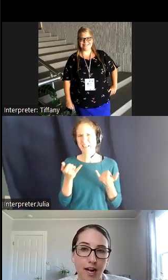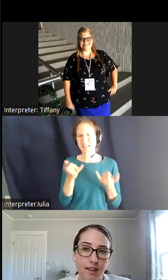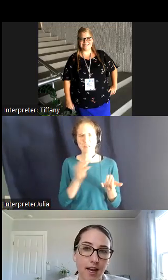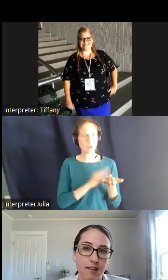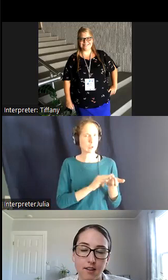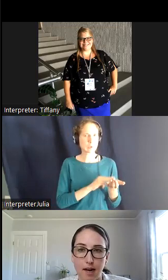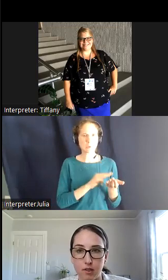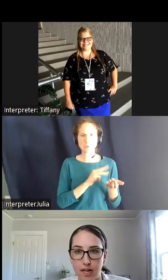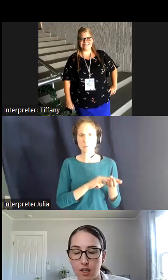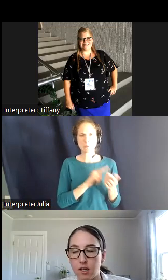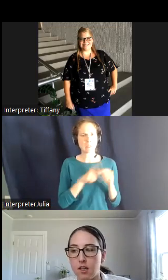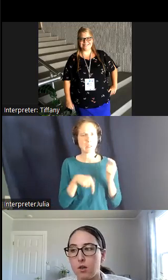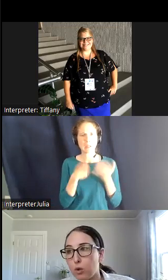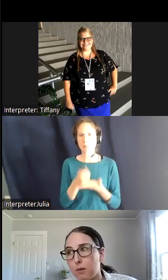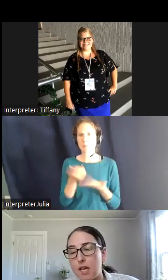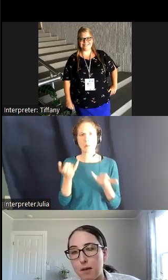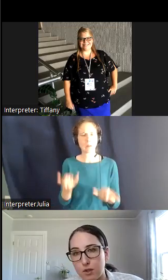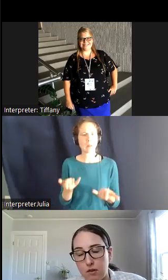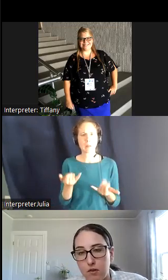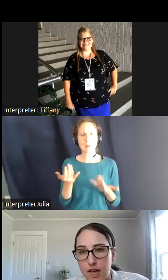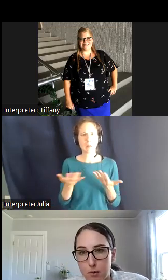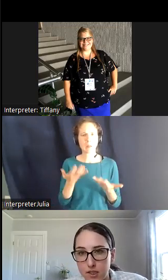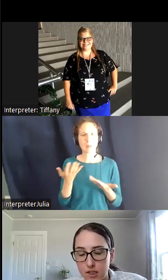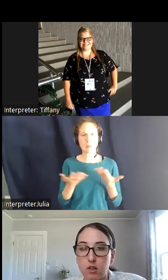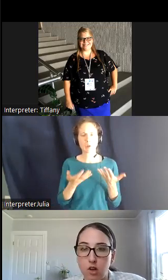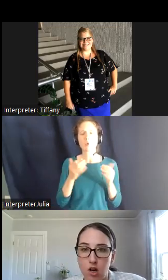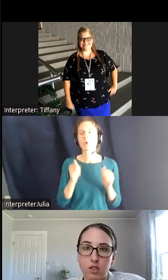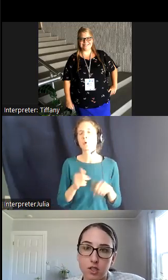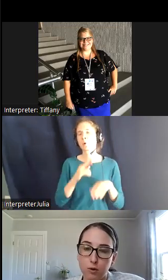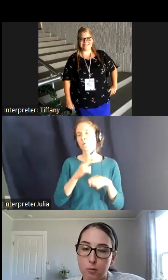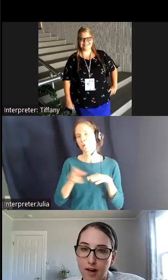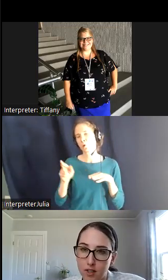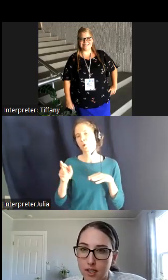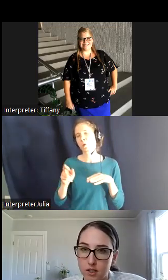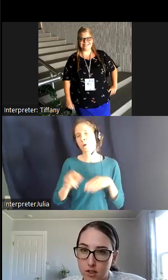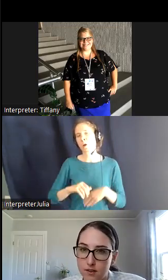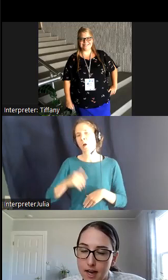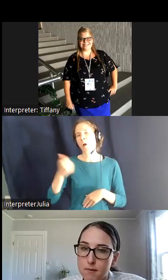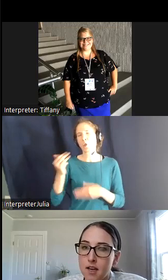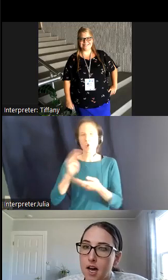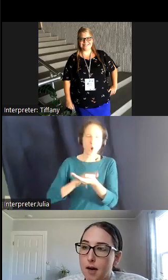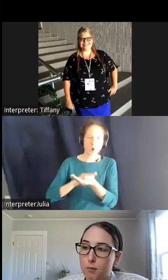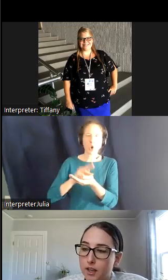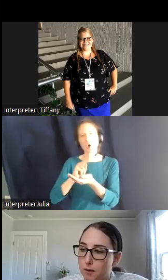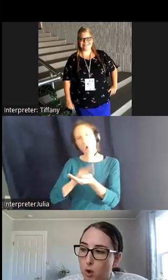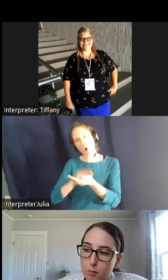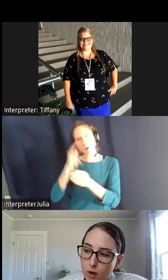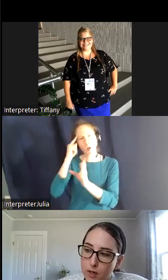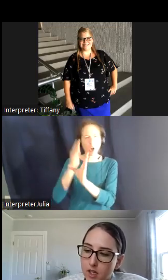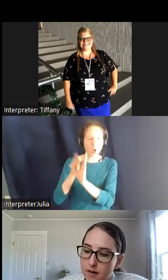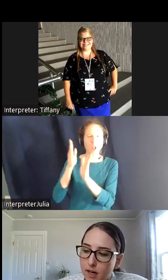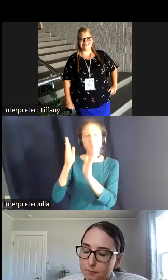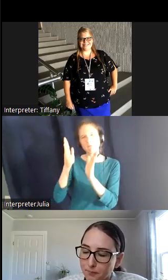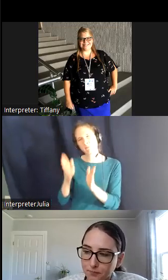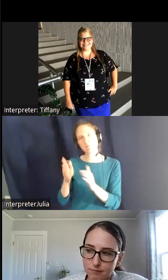to provide that, then that provider would be able to refer that person along to a provider that could serve them within a more